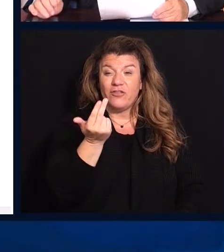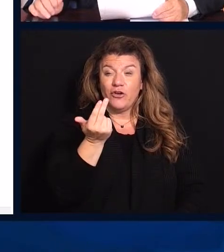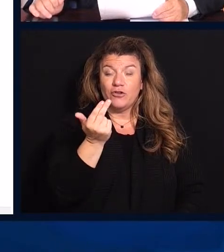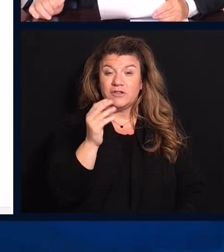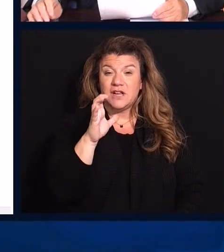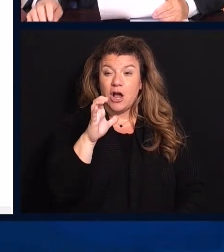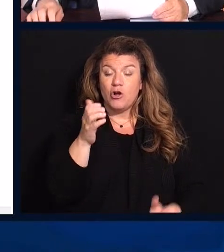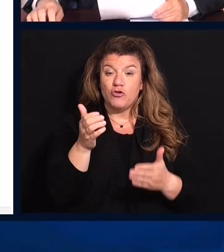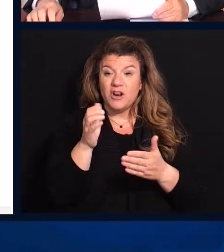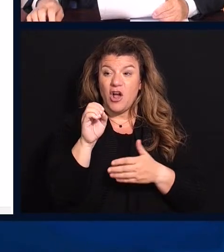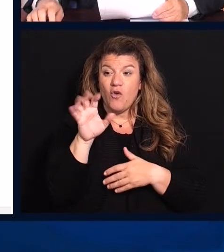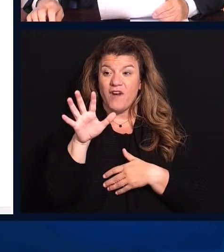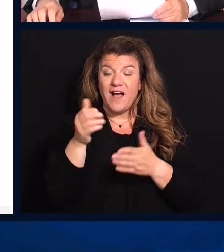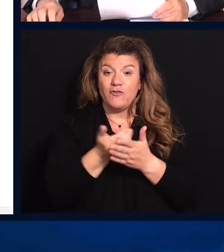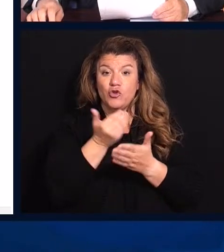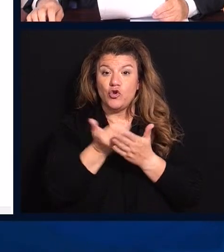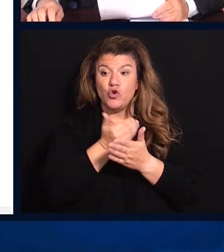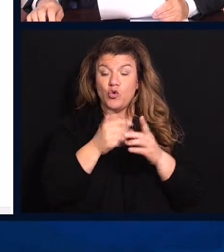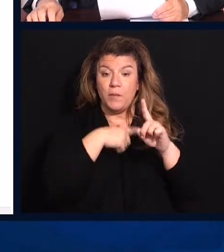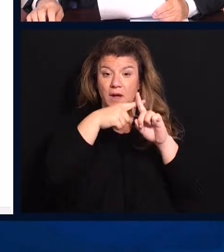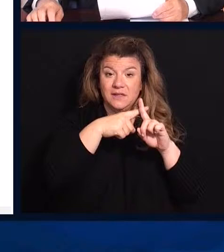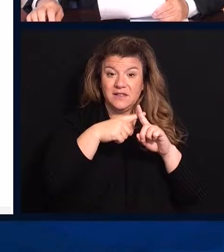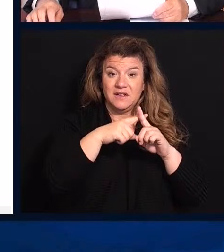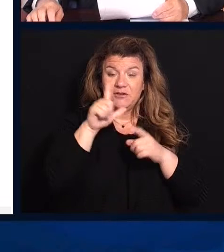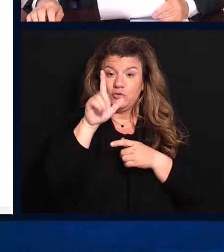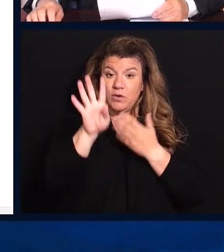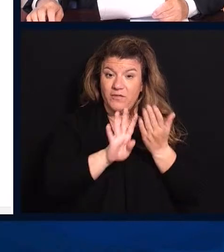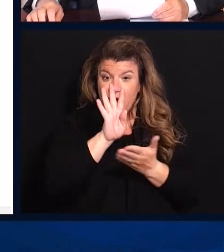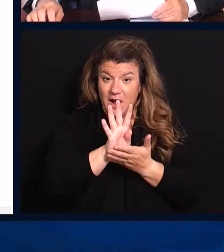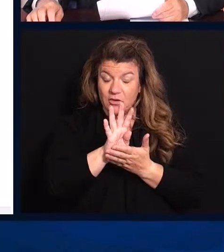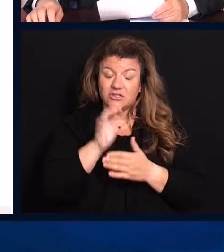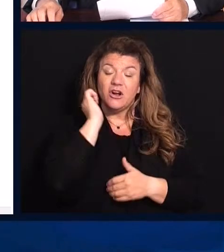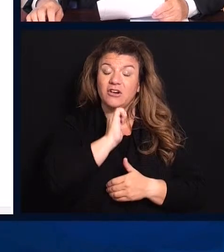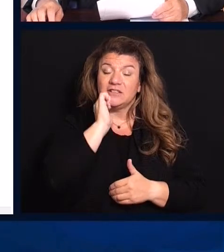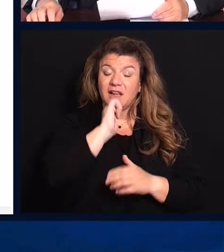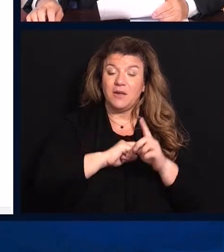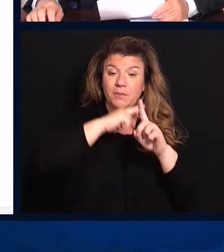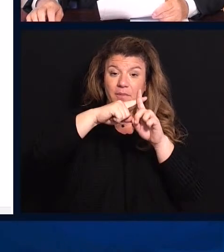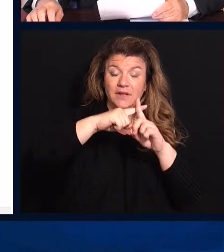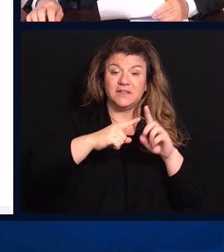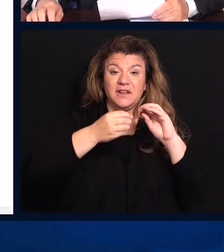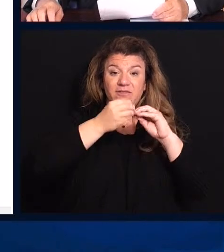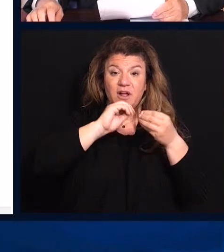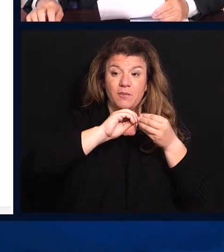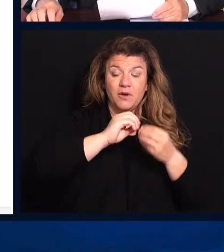1,305 new cases in the last 24 hours. Our daily positivity rate is